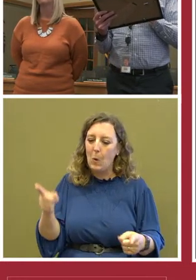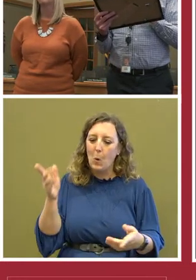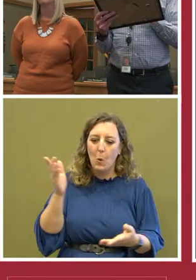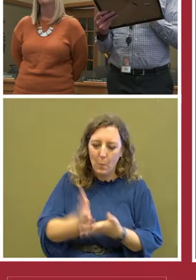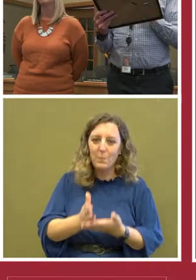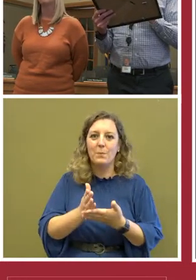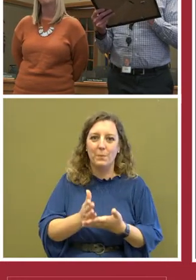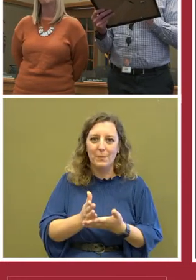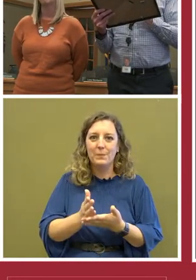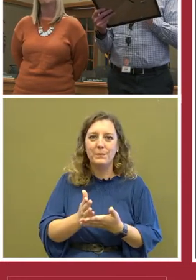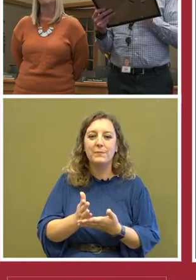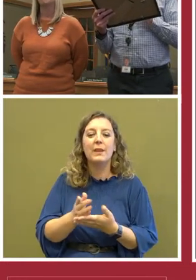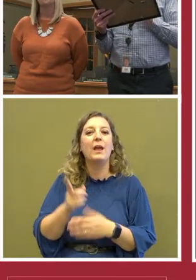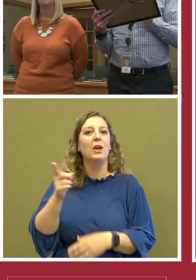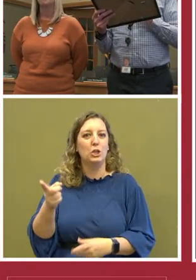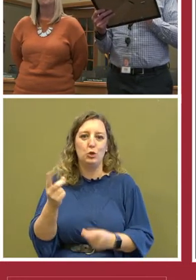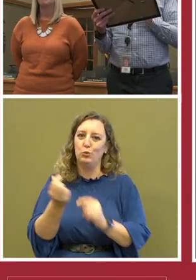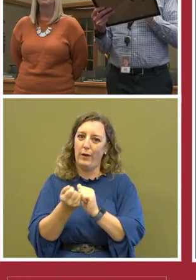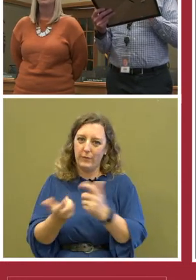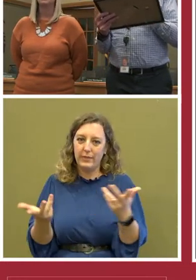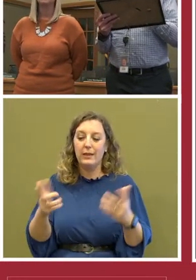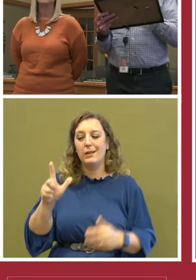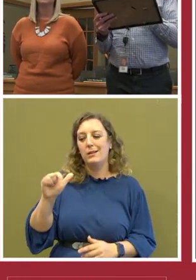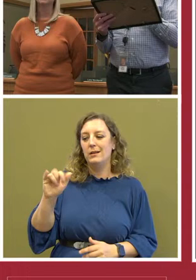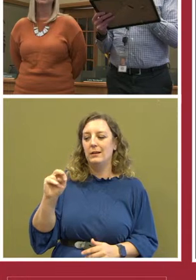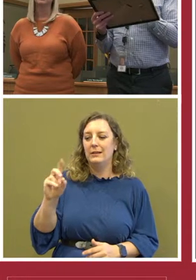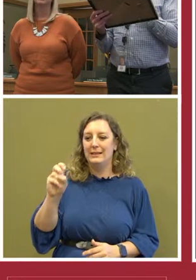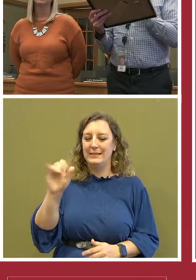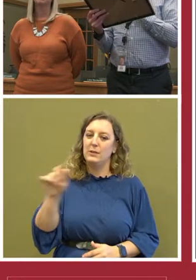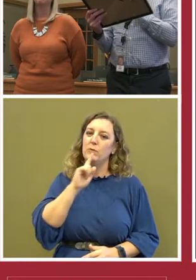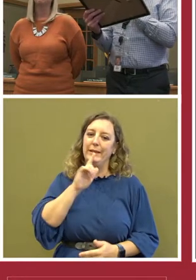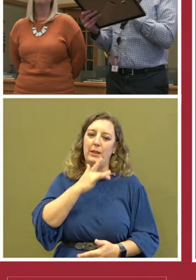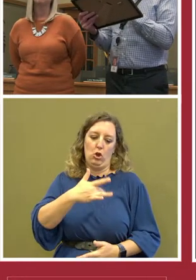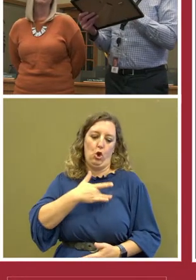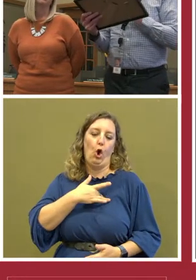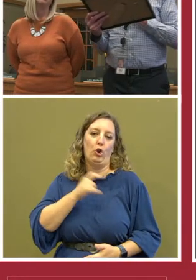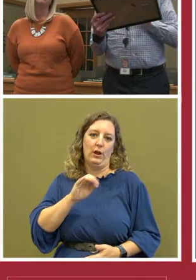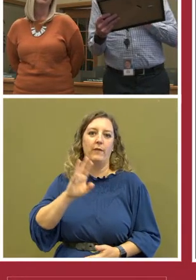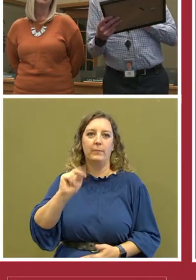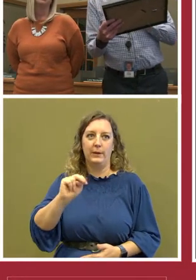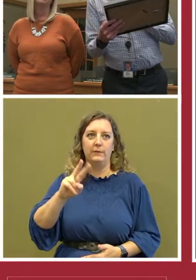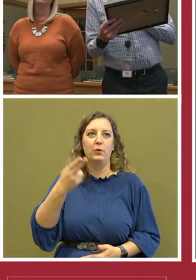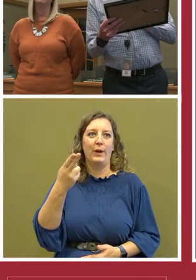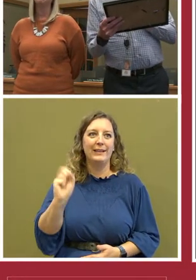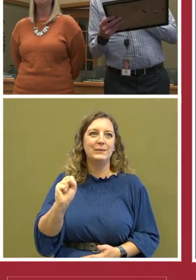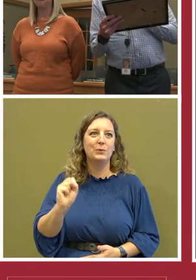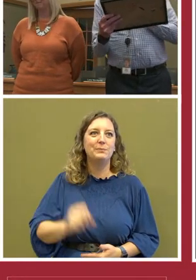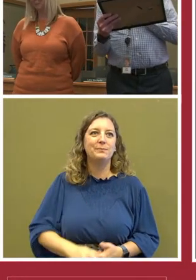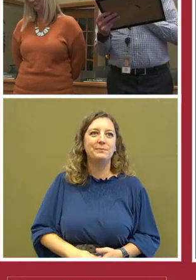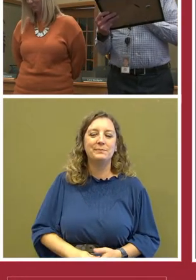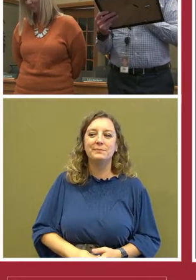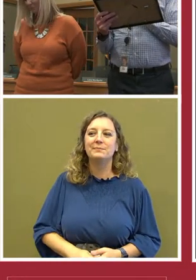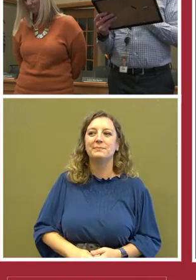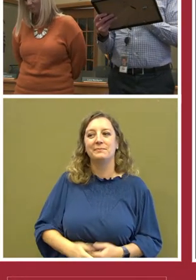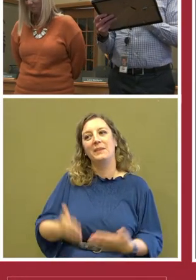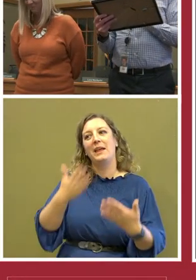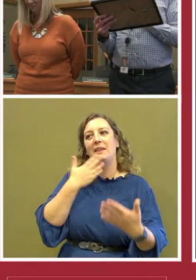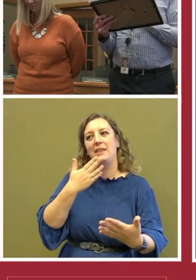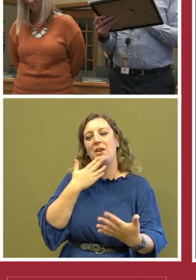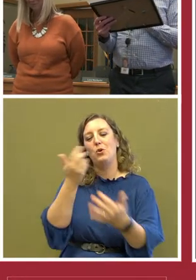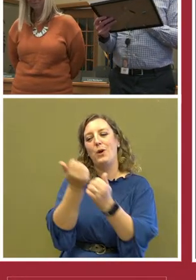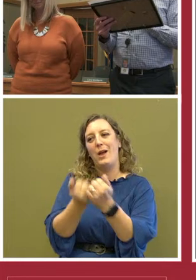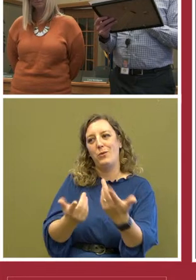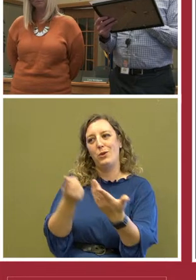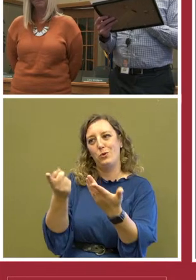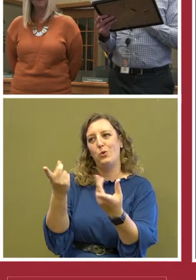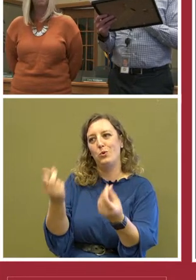halt. She does it all. Lindsay is the heart of Mountain View High School. Lindsay Corley, thank you for everything